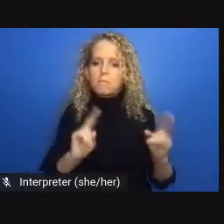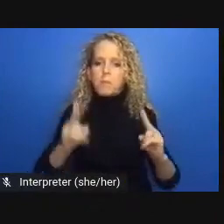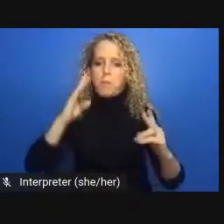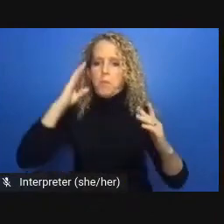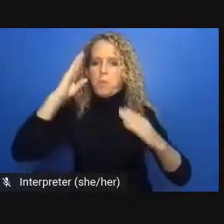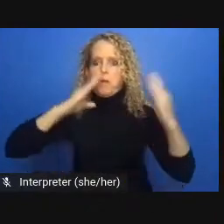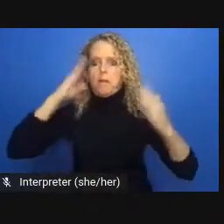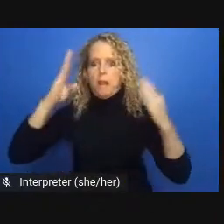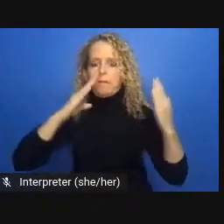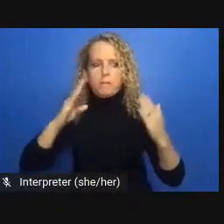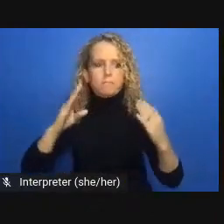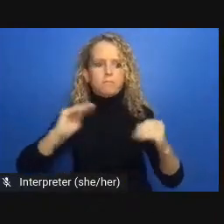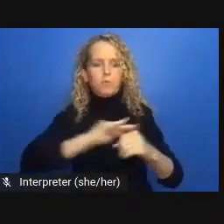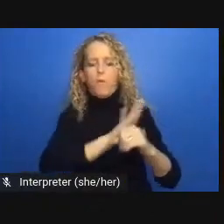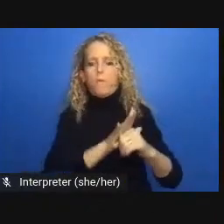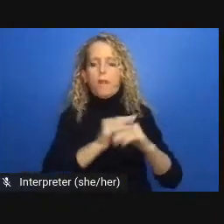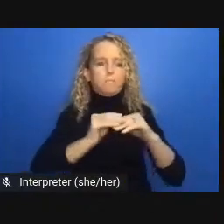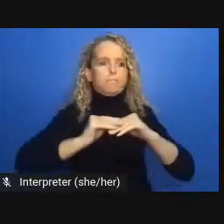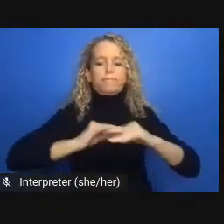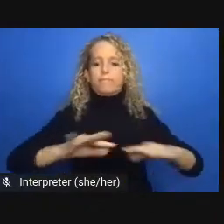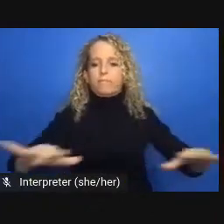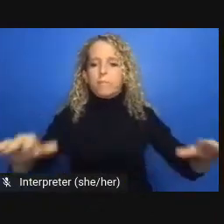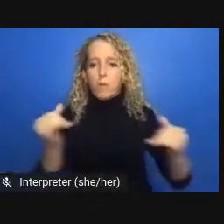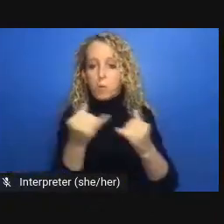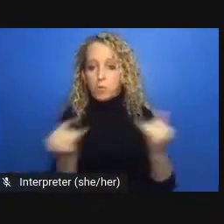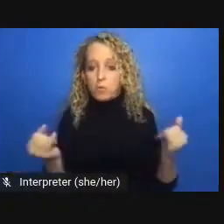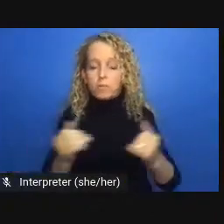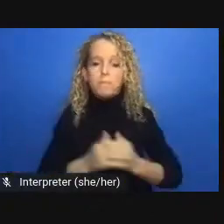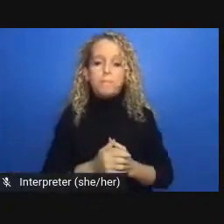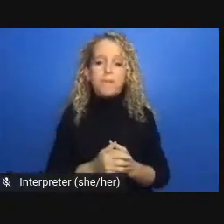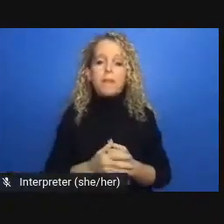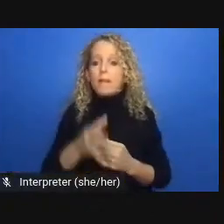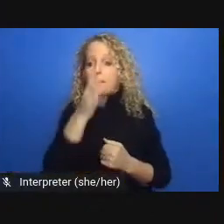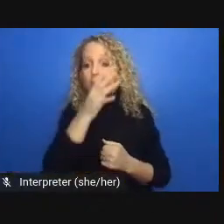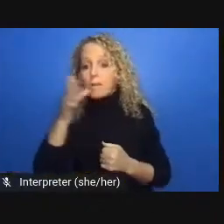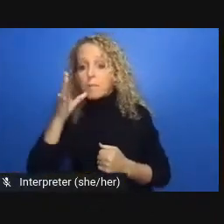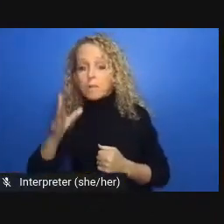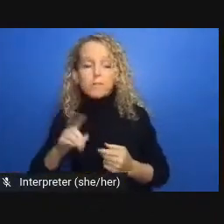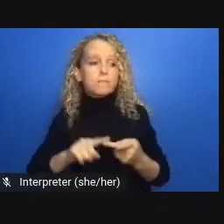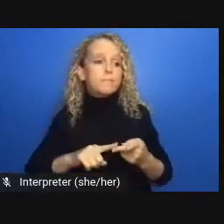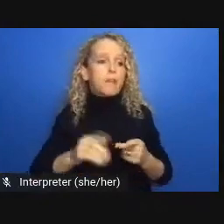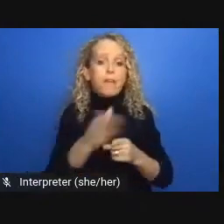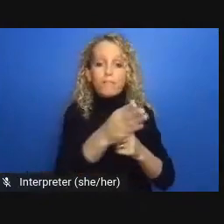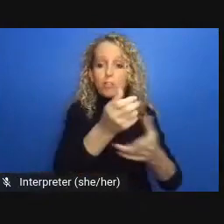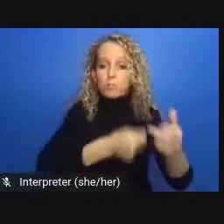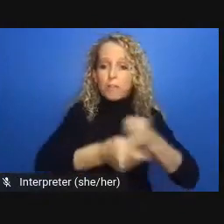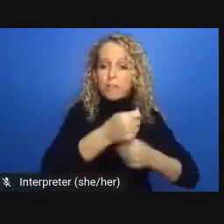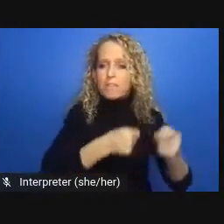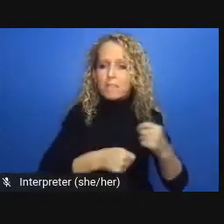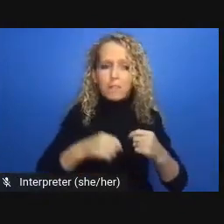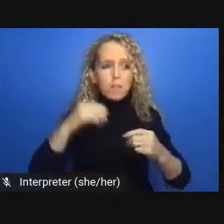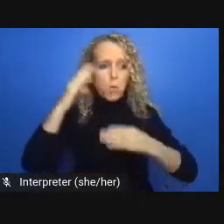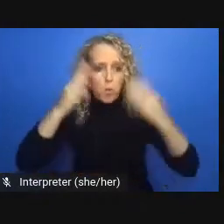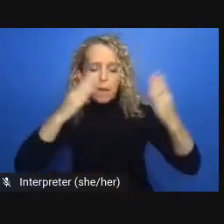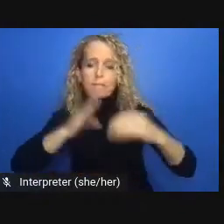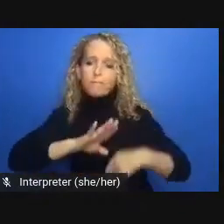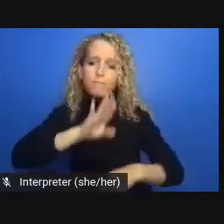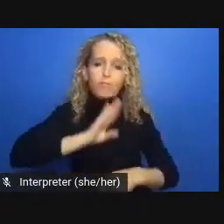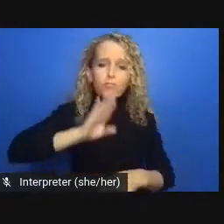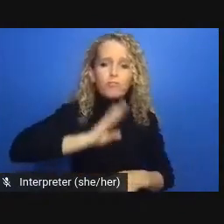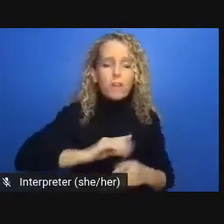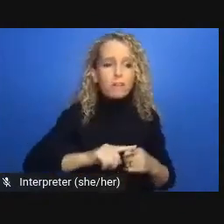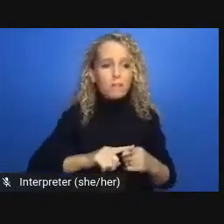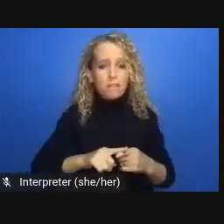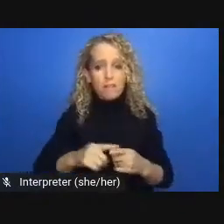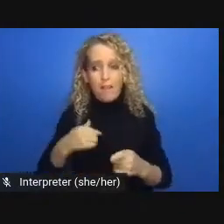lengthened. Those who produce food were frustrated, farmers and fishermen, not knowing if they should plant, how much to plant, how much to fish, would they